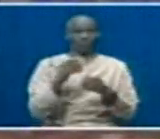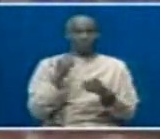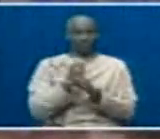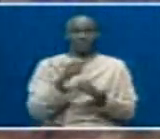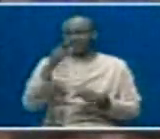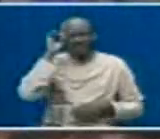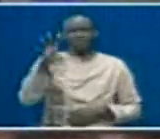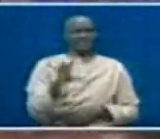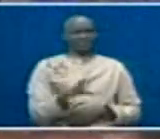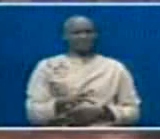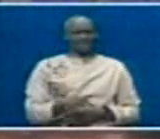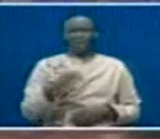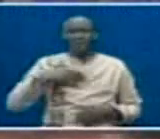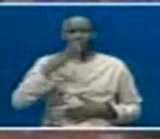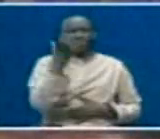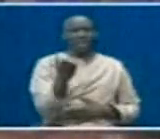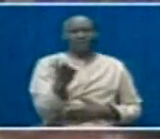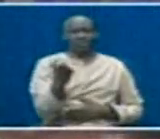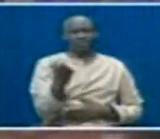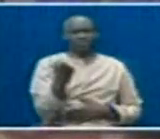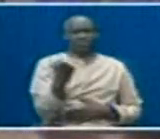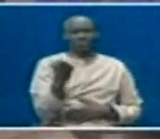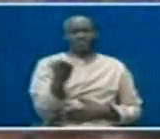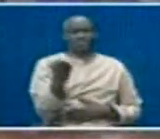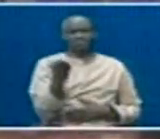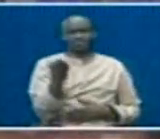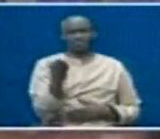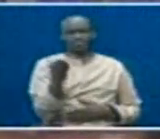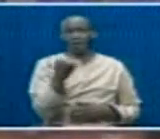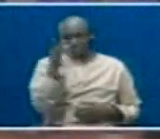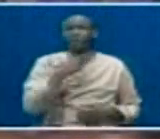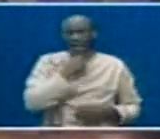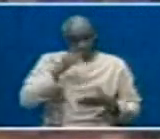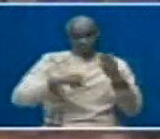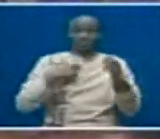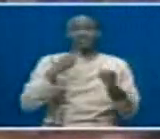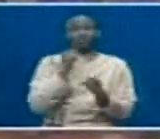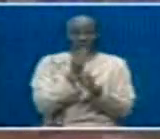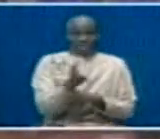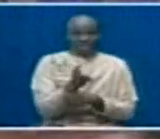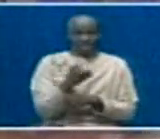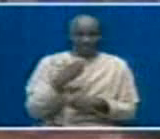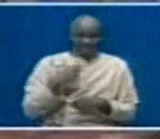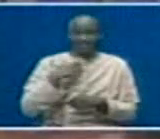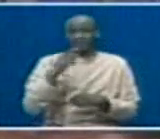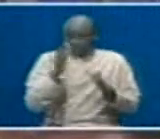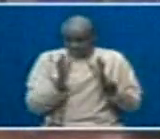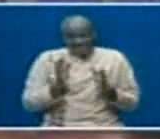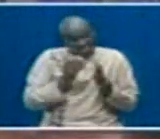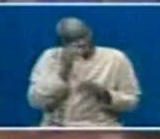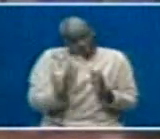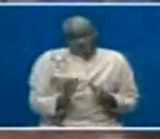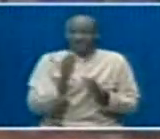was surprised because the people tend to like what I was doing. Mm-hmm. And my little personality that I